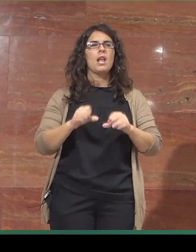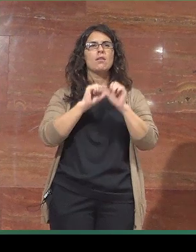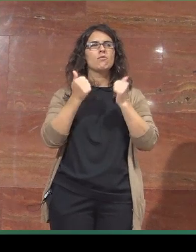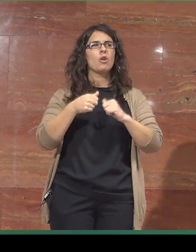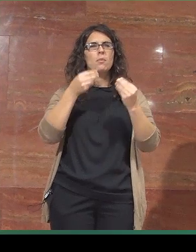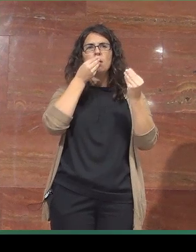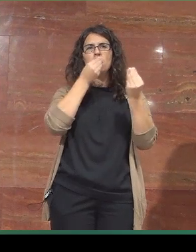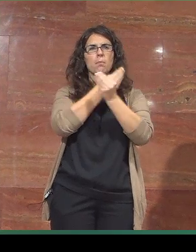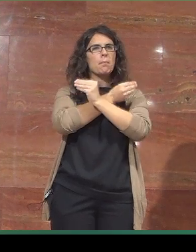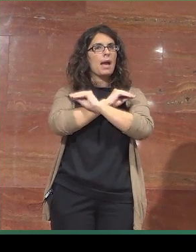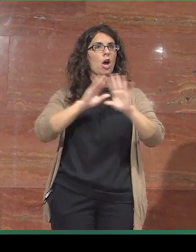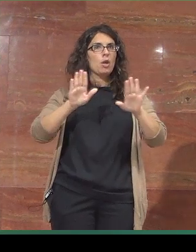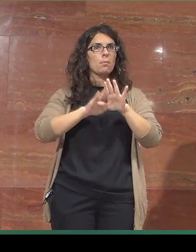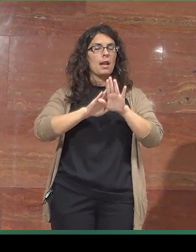This